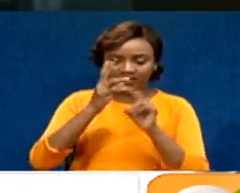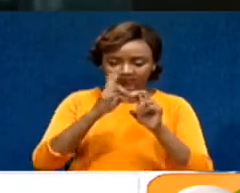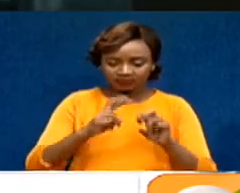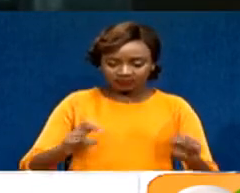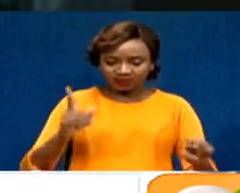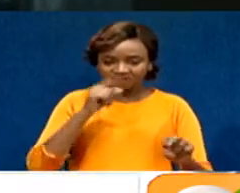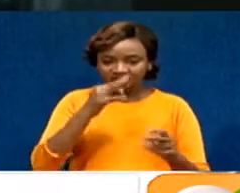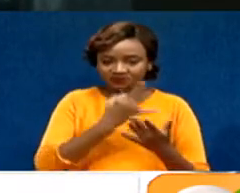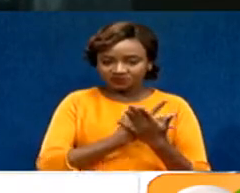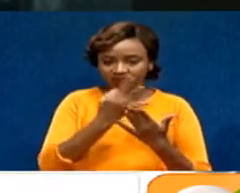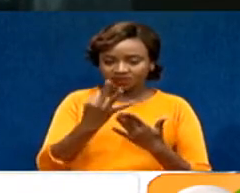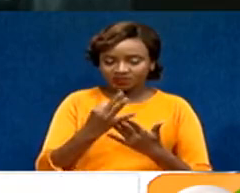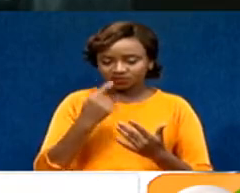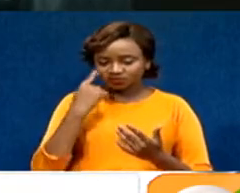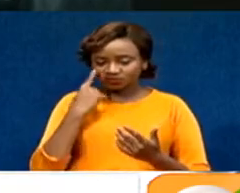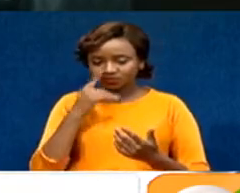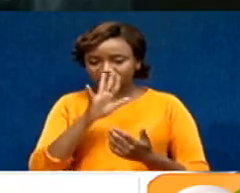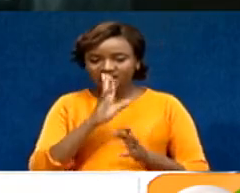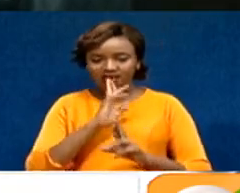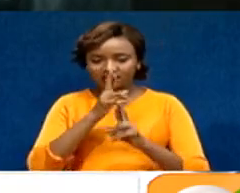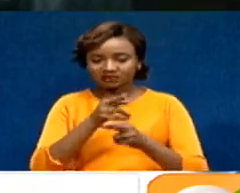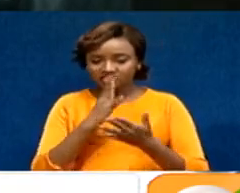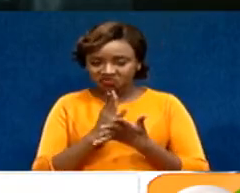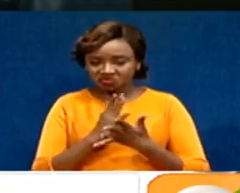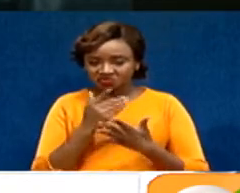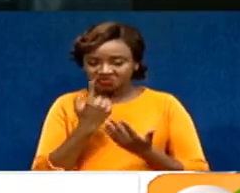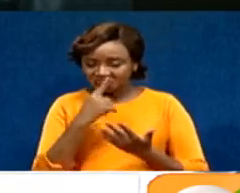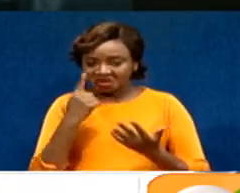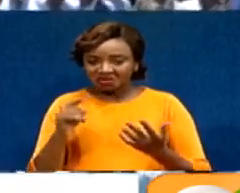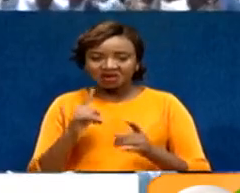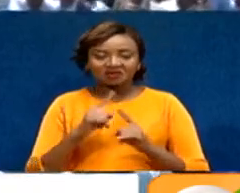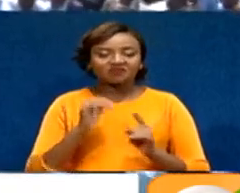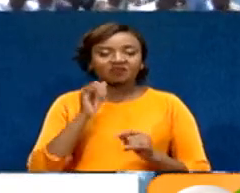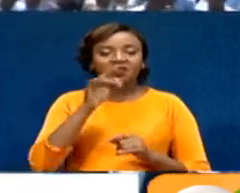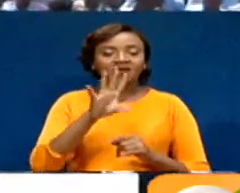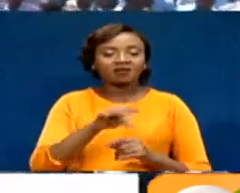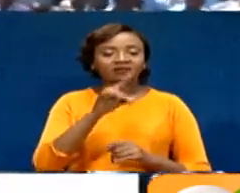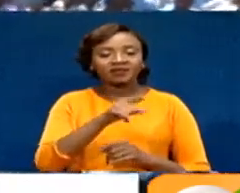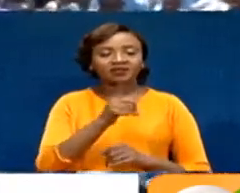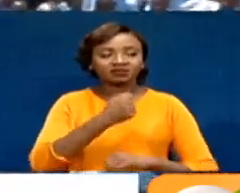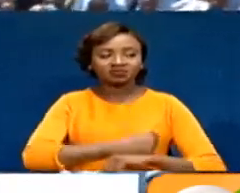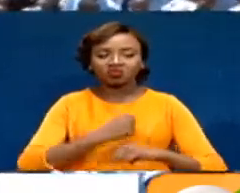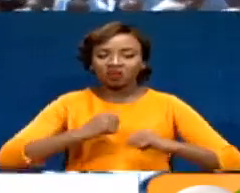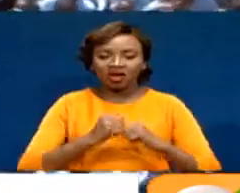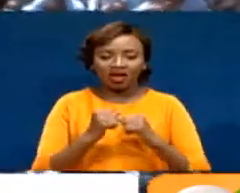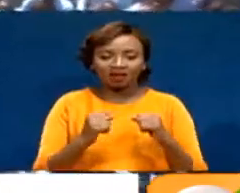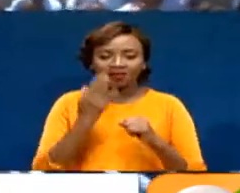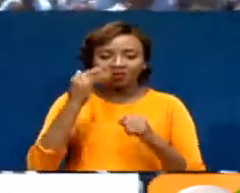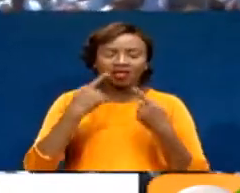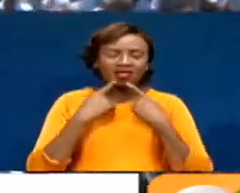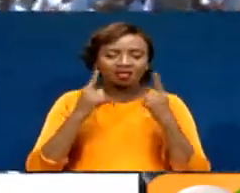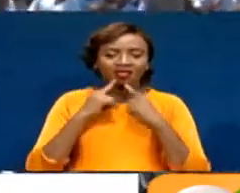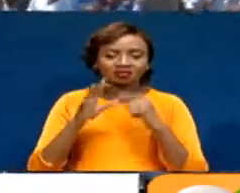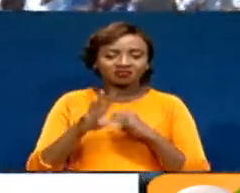tatu kuhusiana na uhalali wa matokeo hayo ya mtihani wa KCSE. Furaha ilitanda shuleni humo hii leo baada ya matangazo hayo,